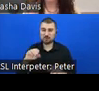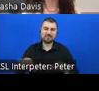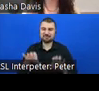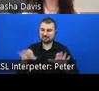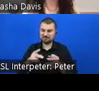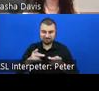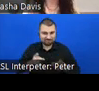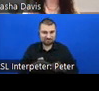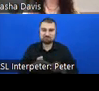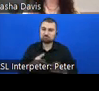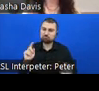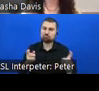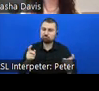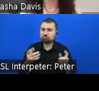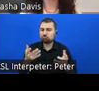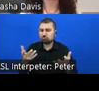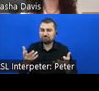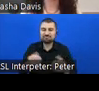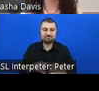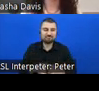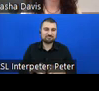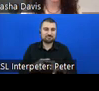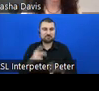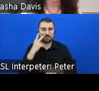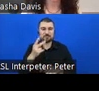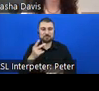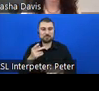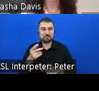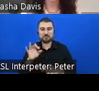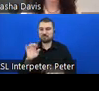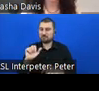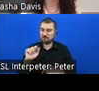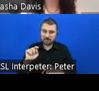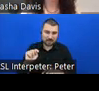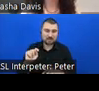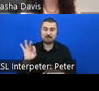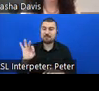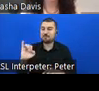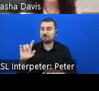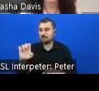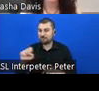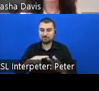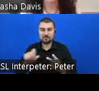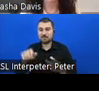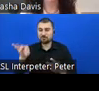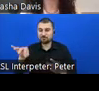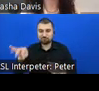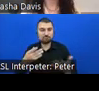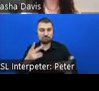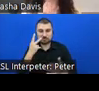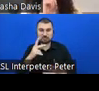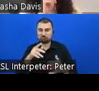changing, but certain elements like the location of flat files and other furniture remains